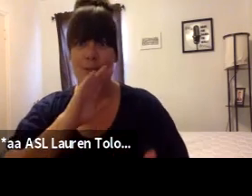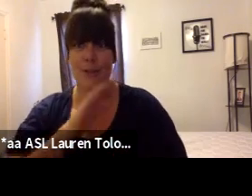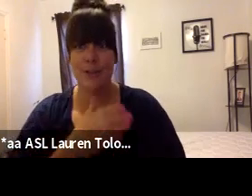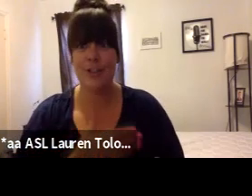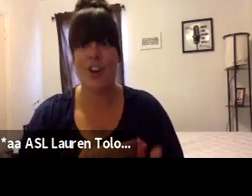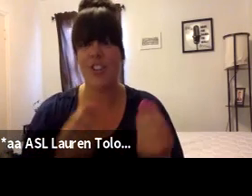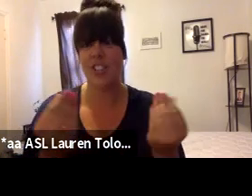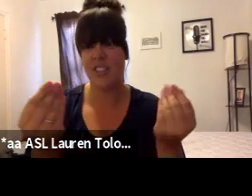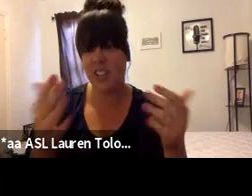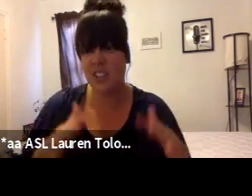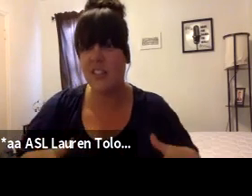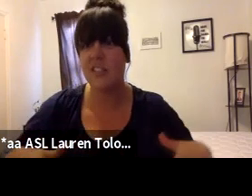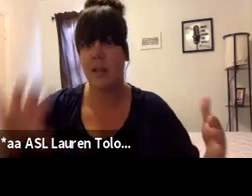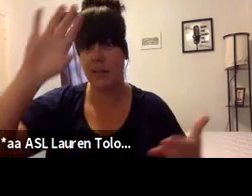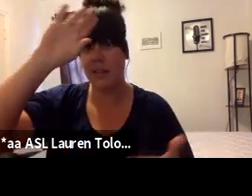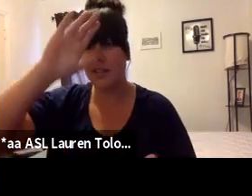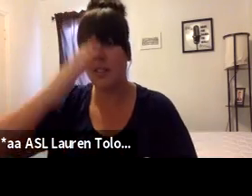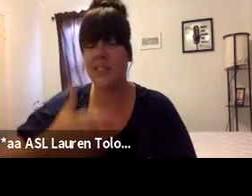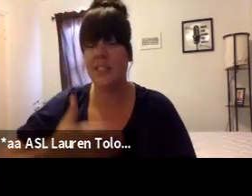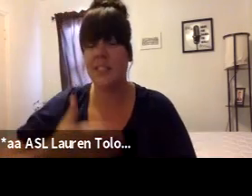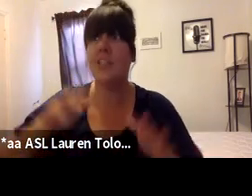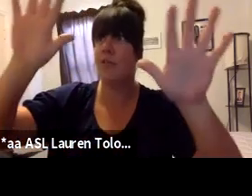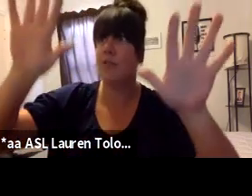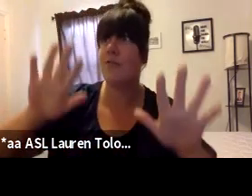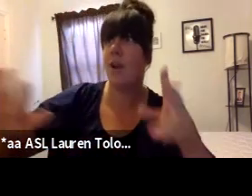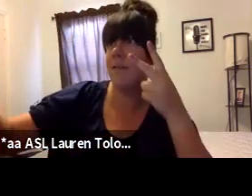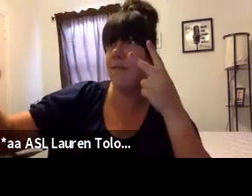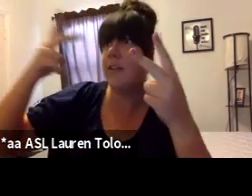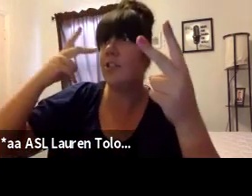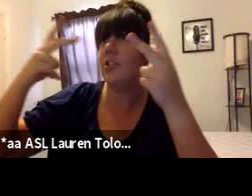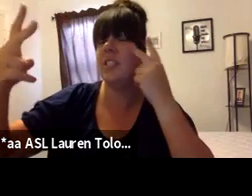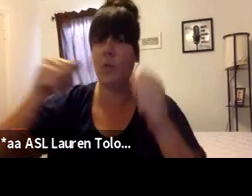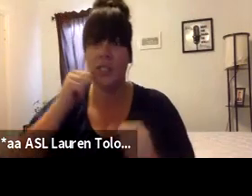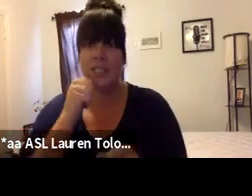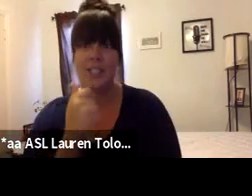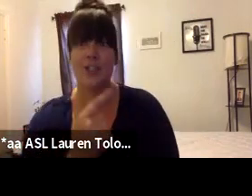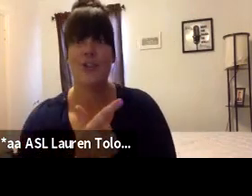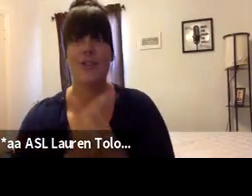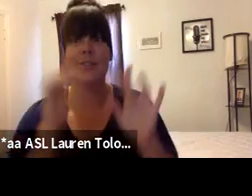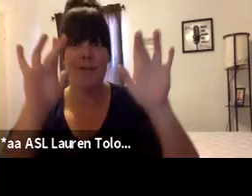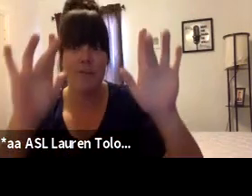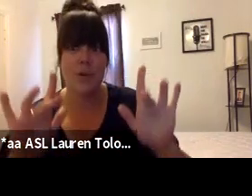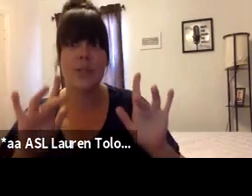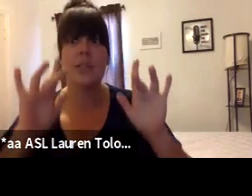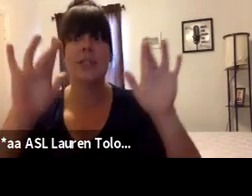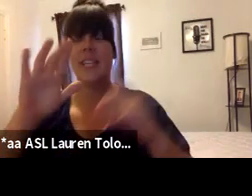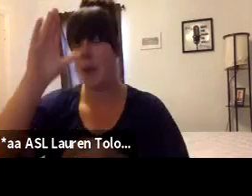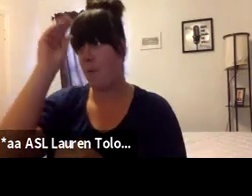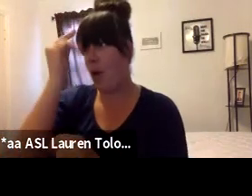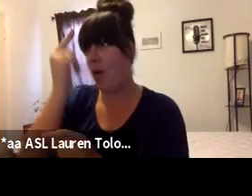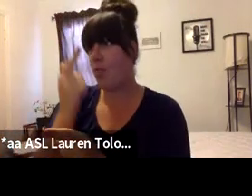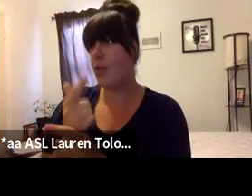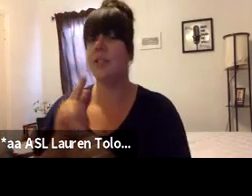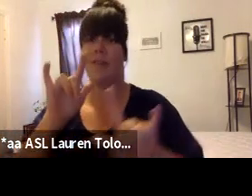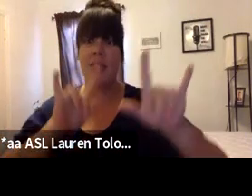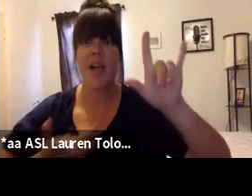and the sons of great visions. We're sisters of mercy, brothers of love,